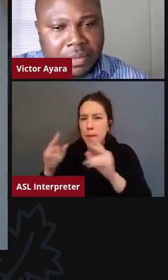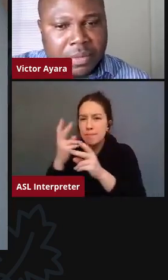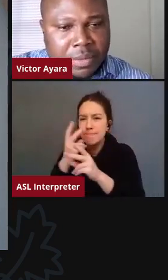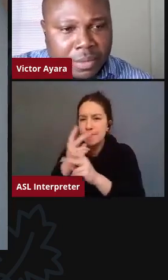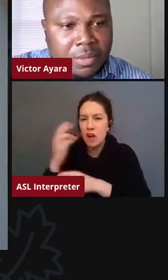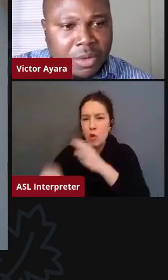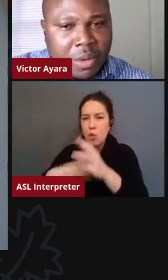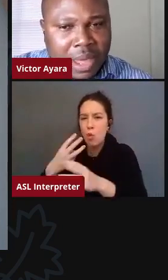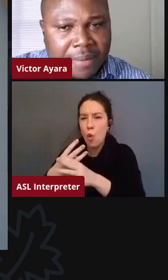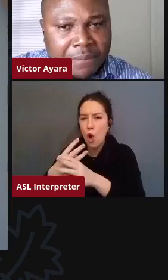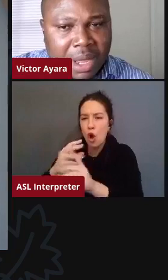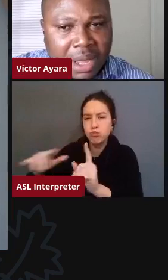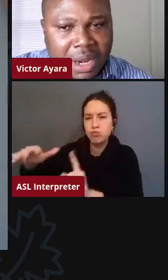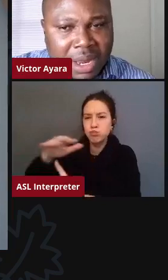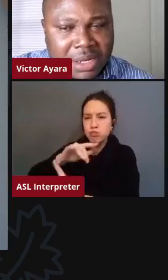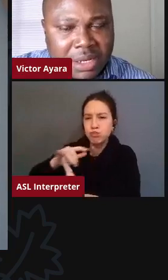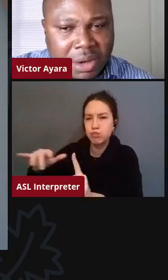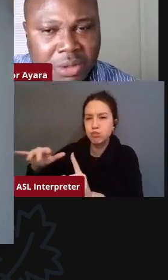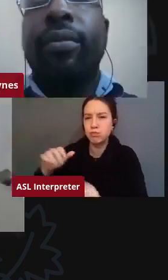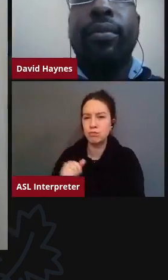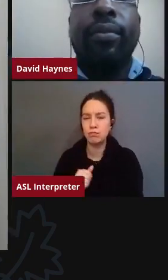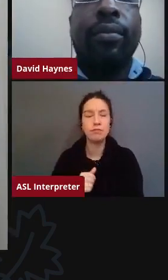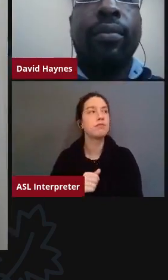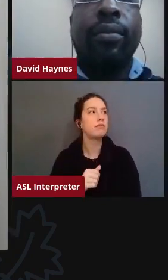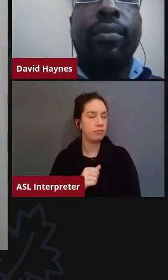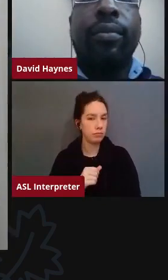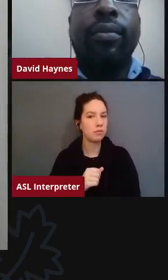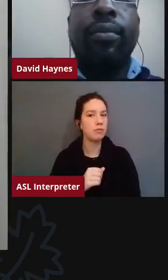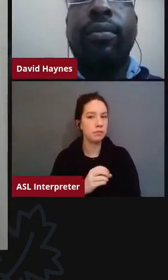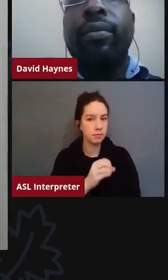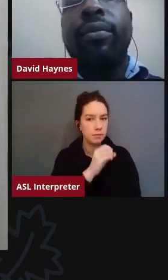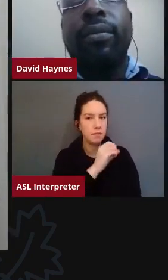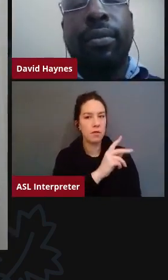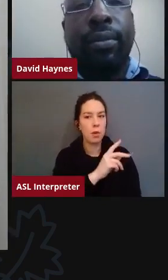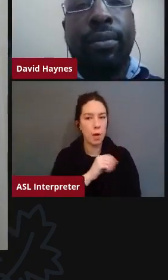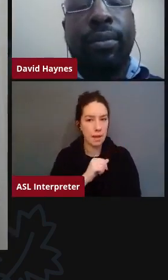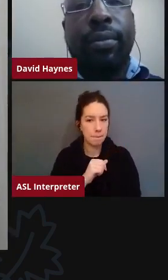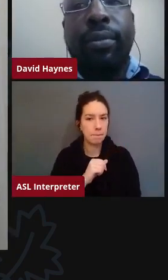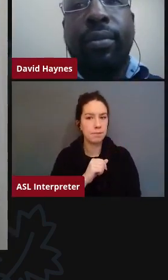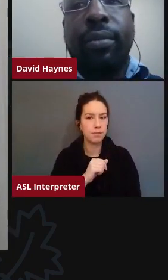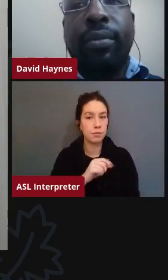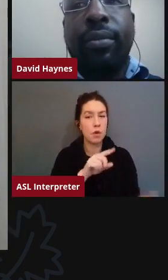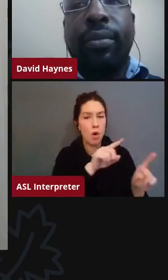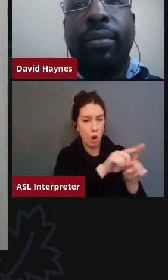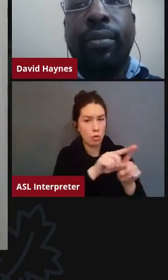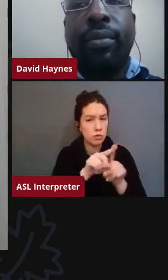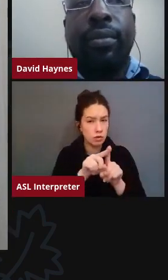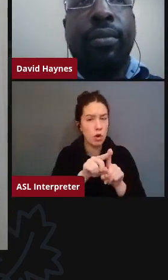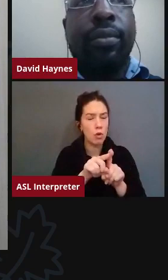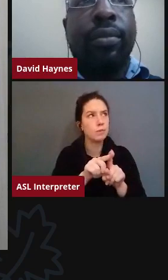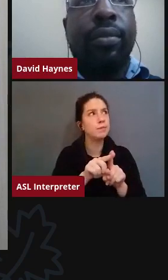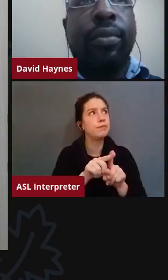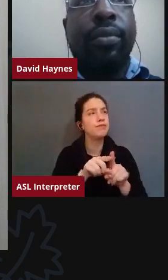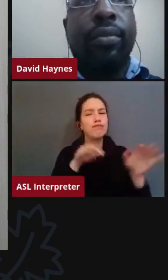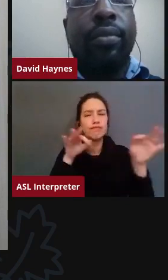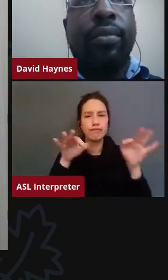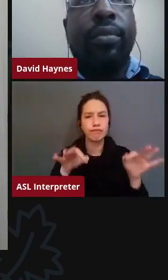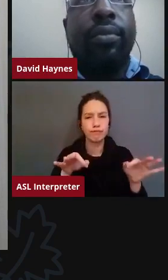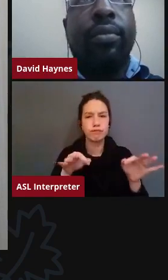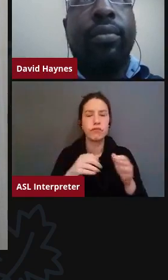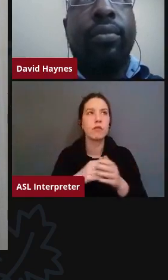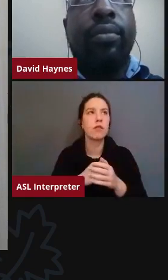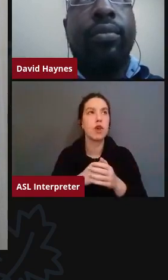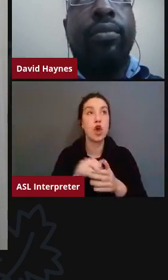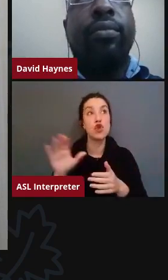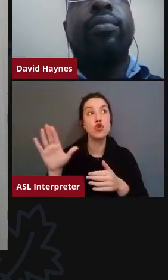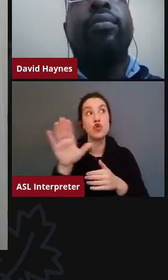way. Okay. And also, now, can you walk us through how you pick communities and